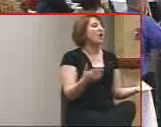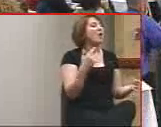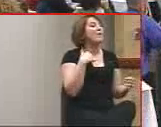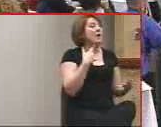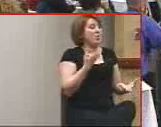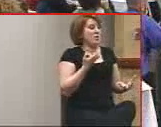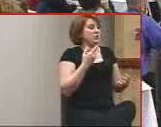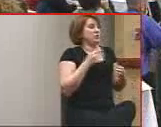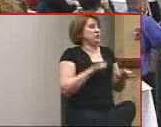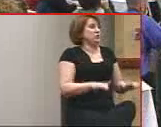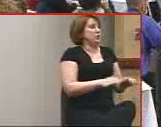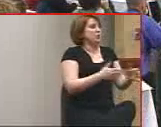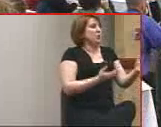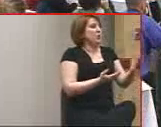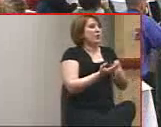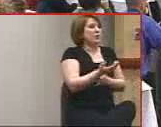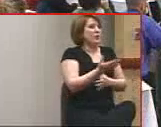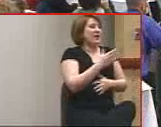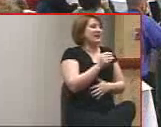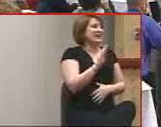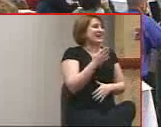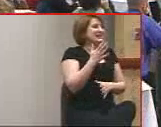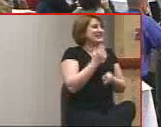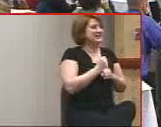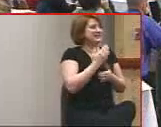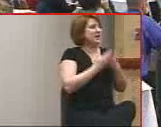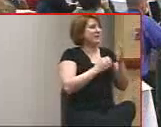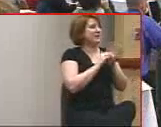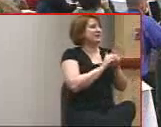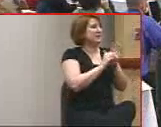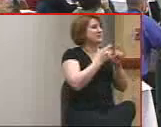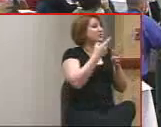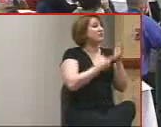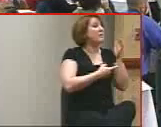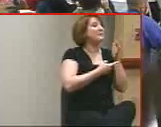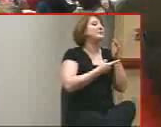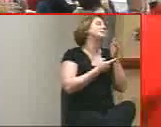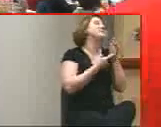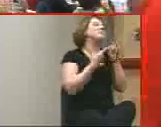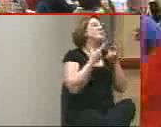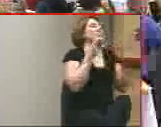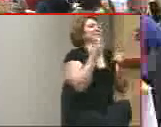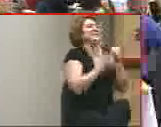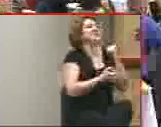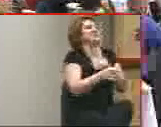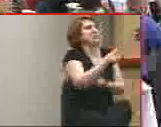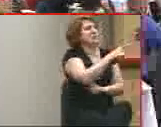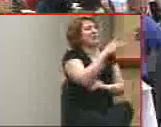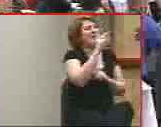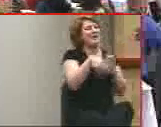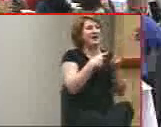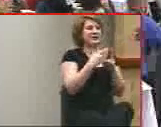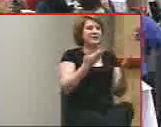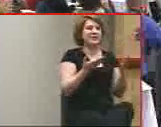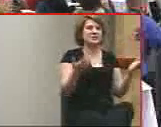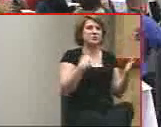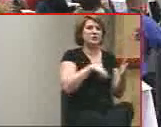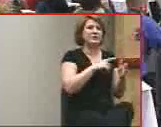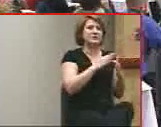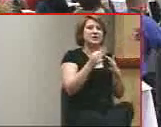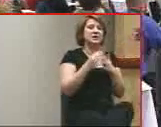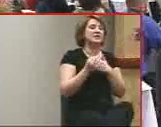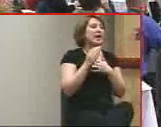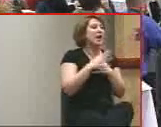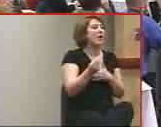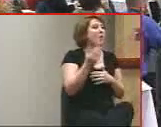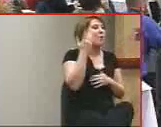do, though, is to kind of go through and get some examples from each of you about the kind of things we selected and even why we thought that